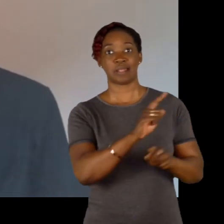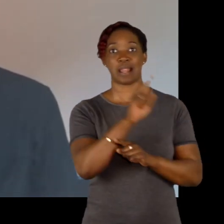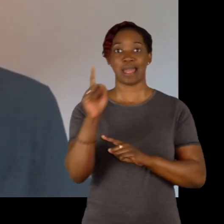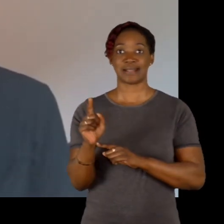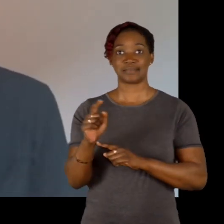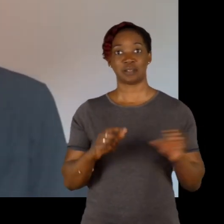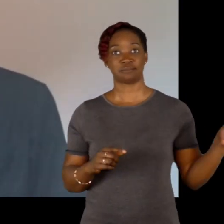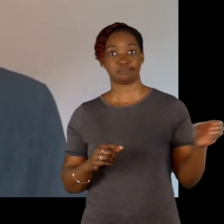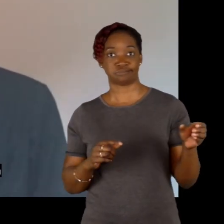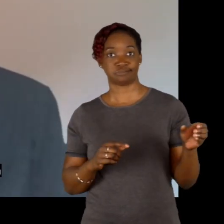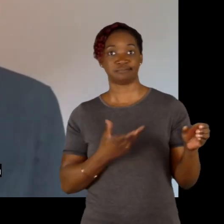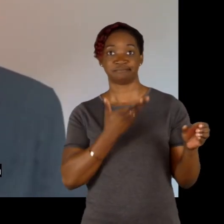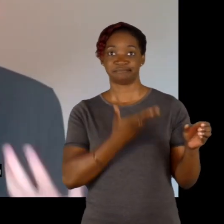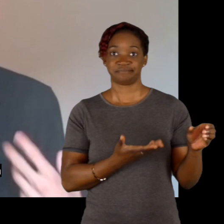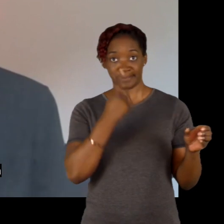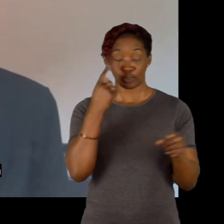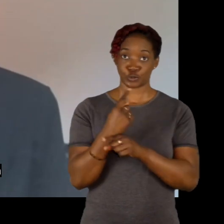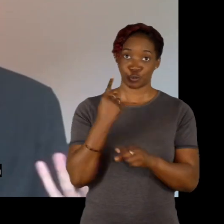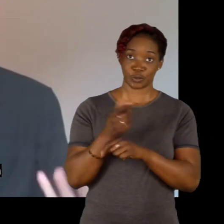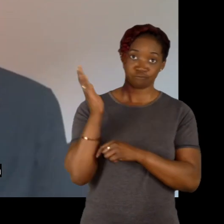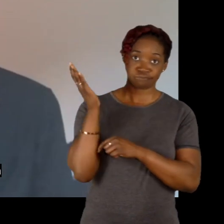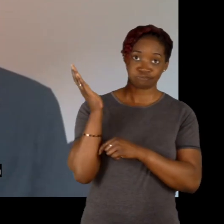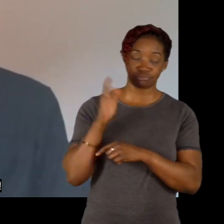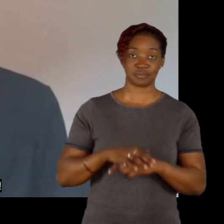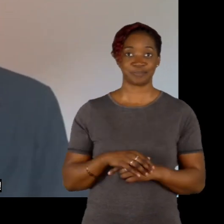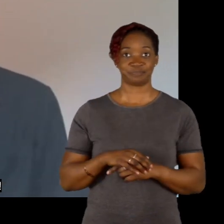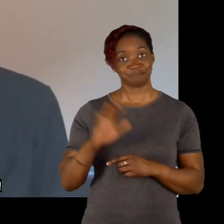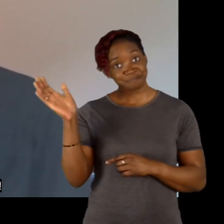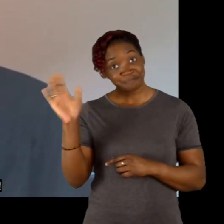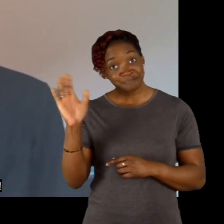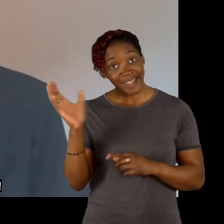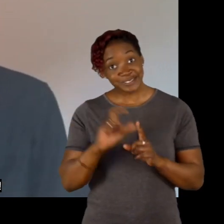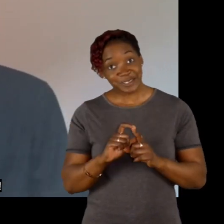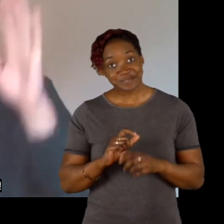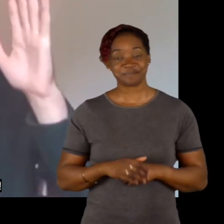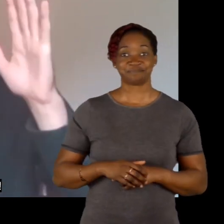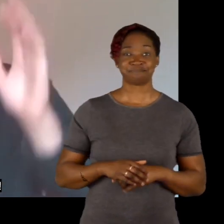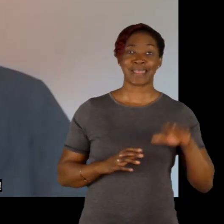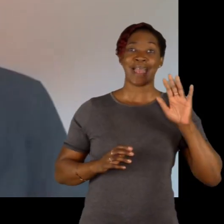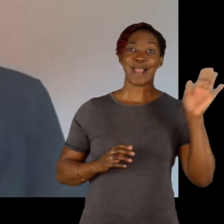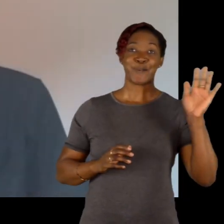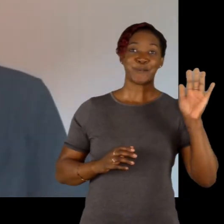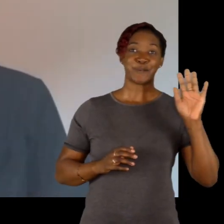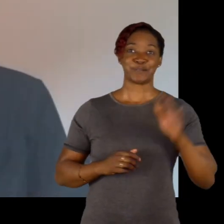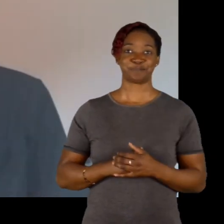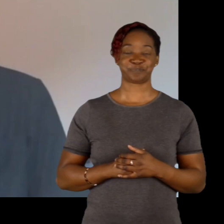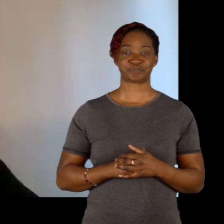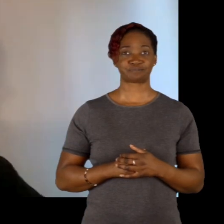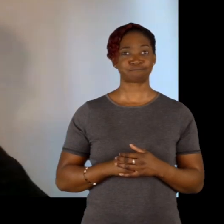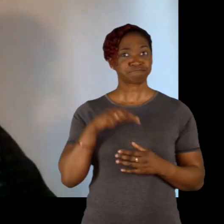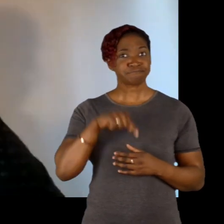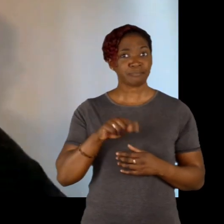later on in the video. So it'd be great to bring him in now to talk a little bit about that. So, hey Duncan.